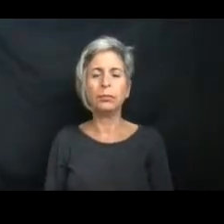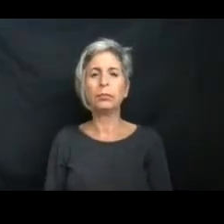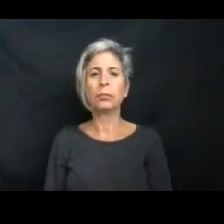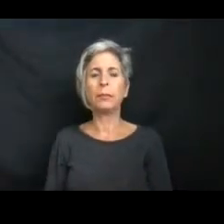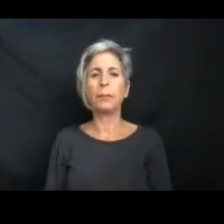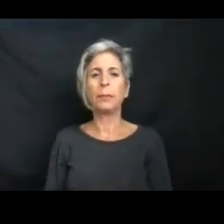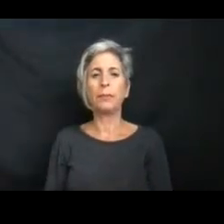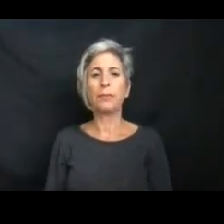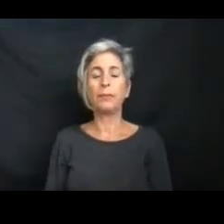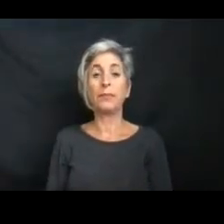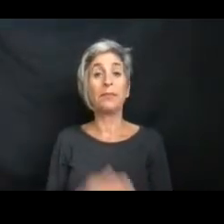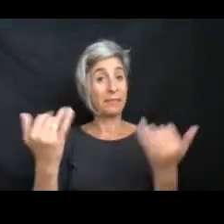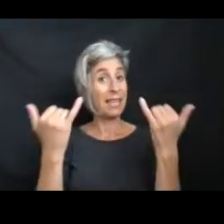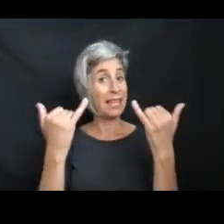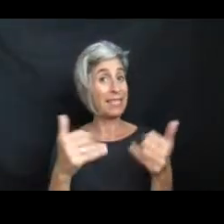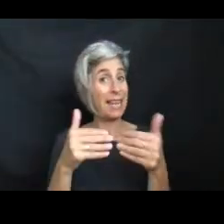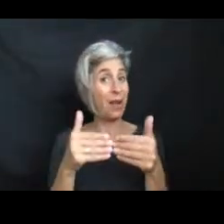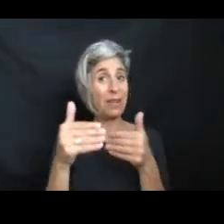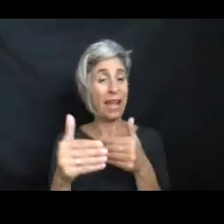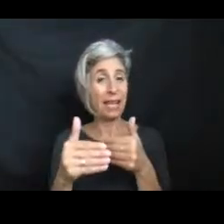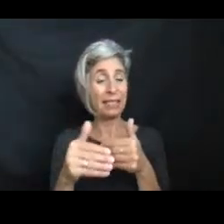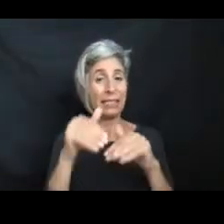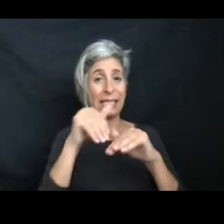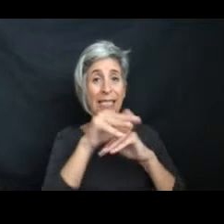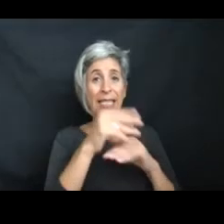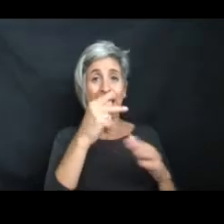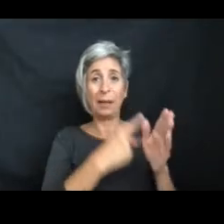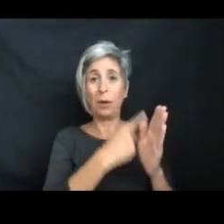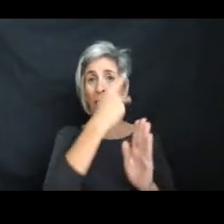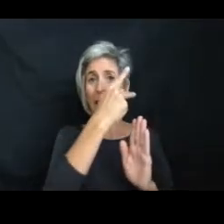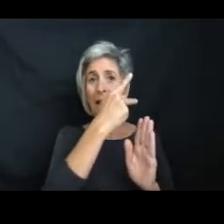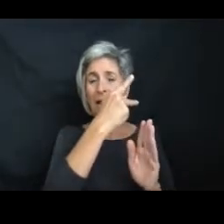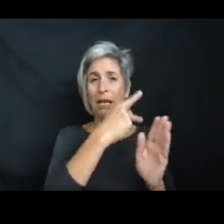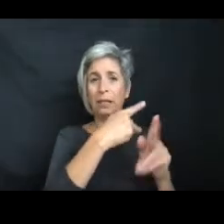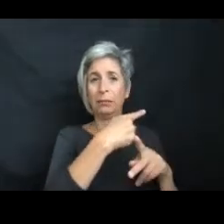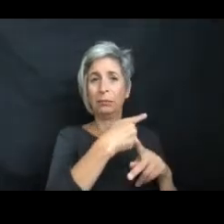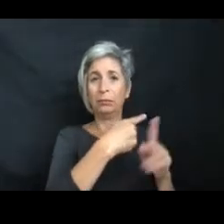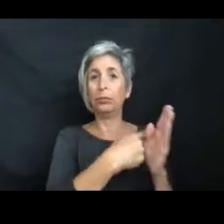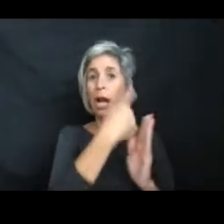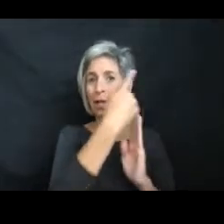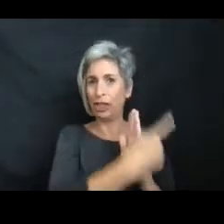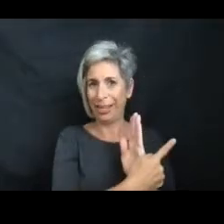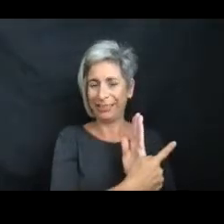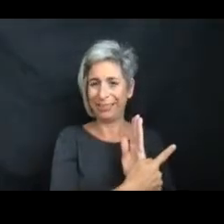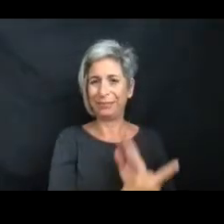So now we'll go into submitting a project. I'm going to bring this other page over.